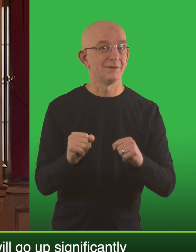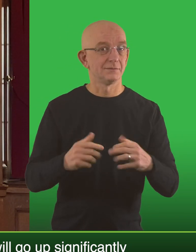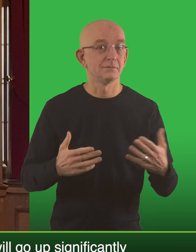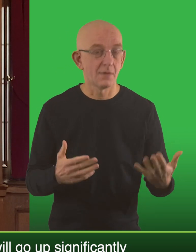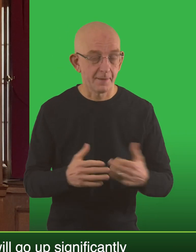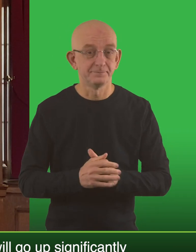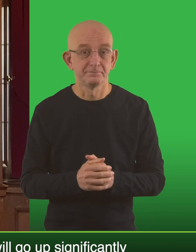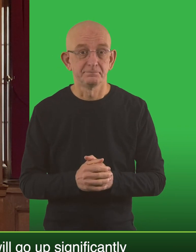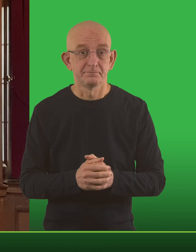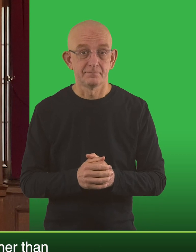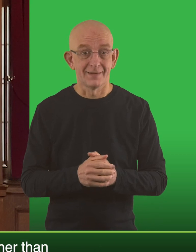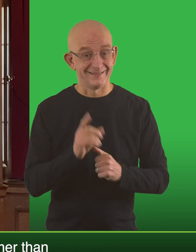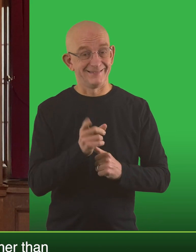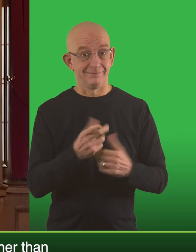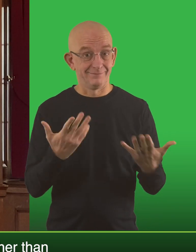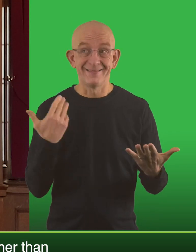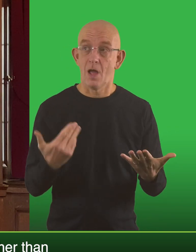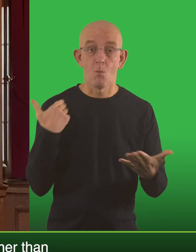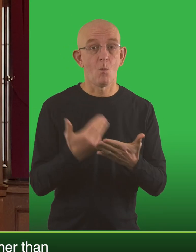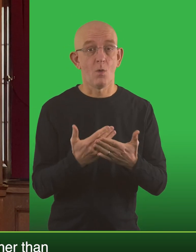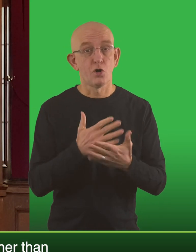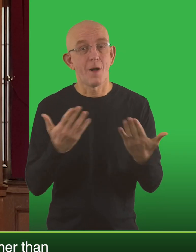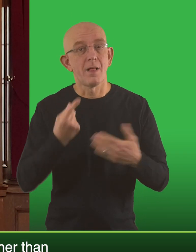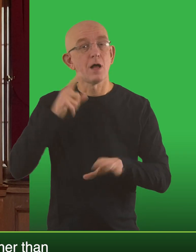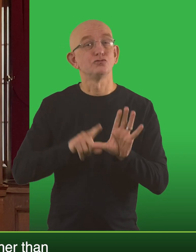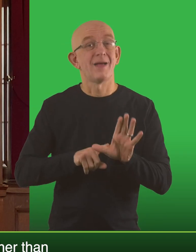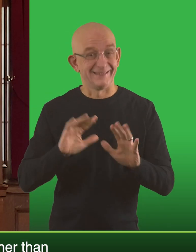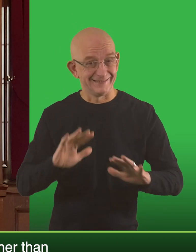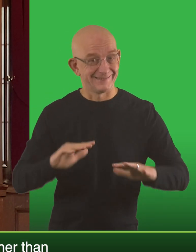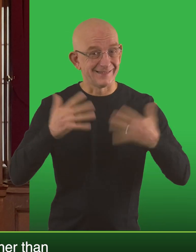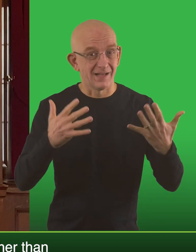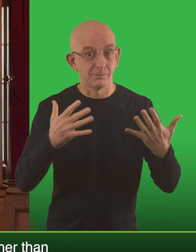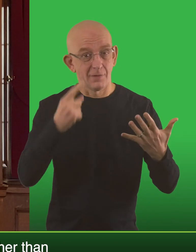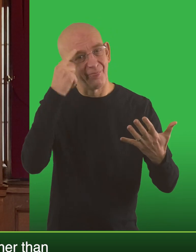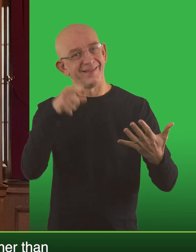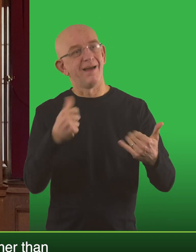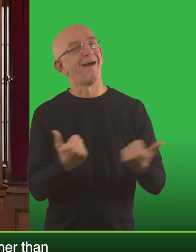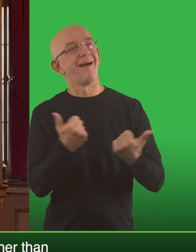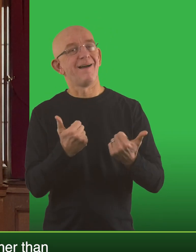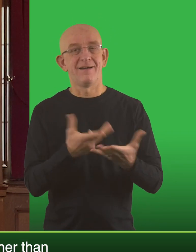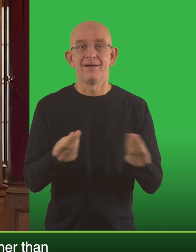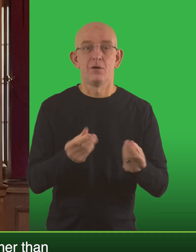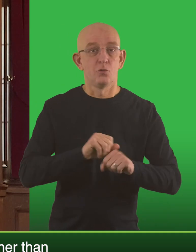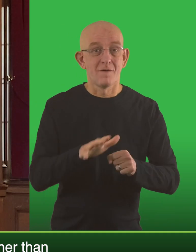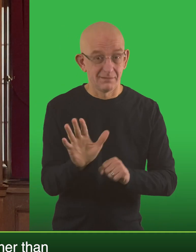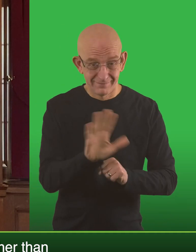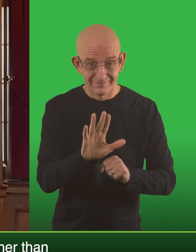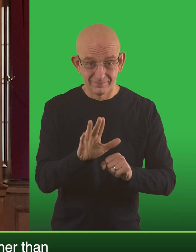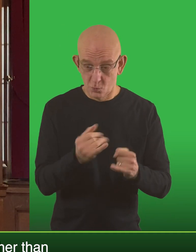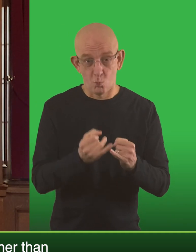course of autumn and then into winter. We're 10 times higher than we were this time last year. So it isn't all